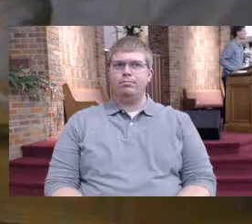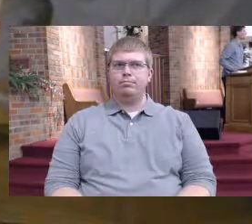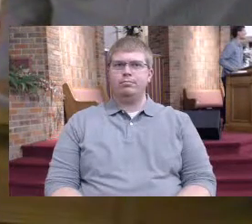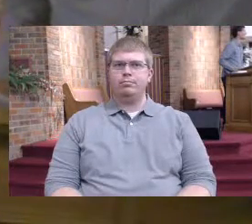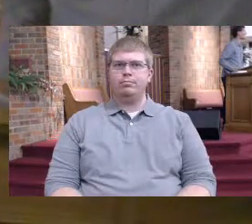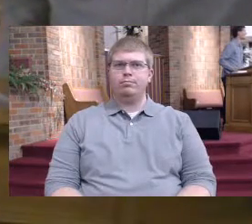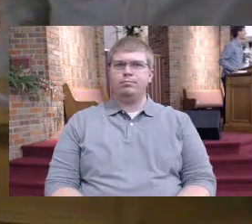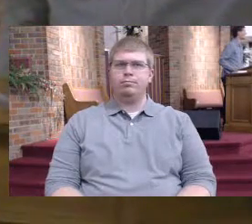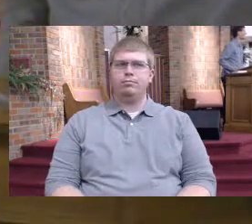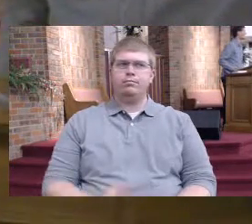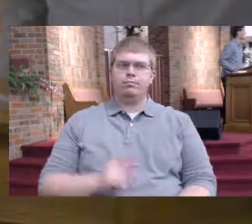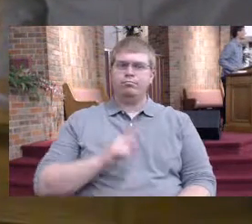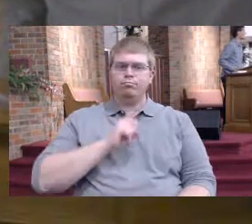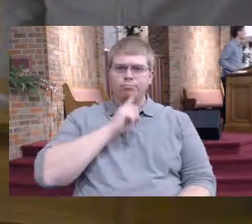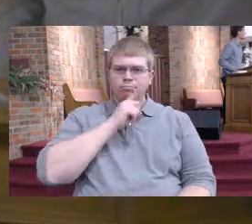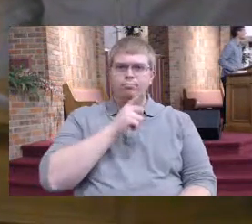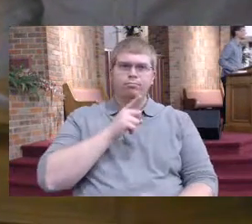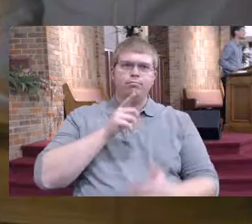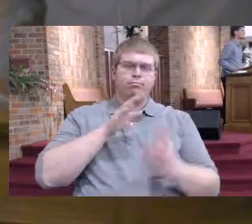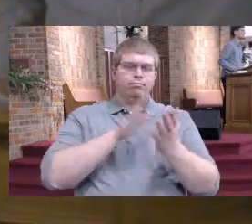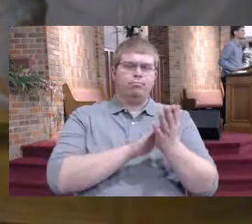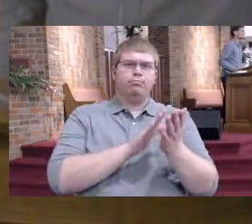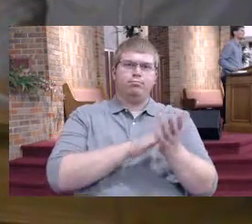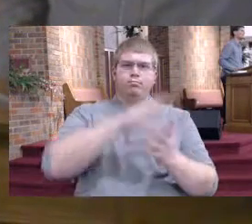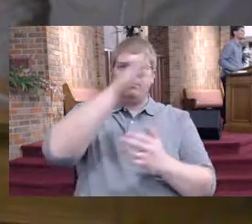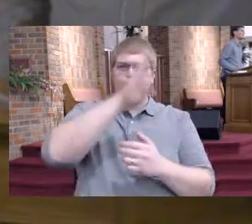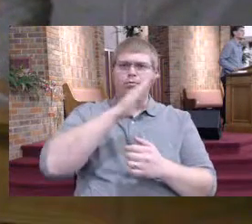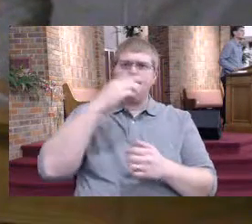Really praise God for days like those.